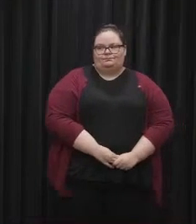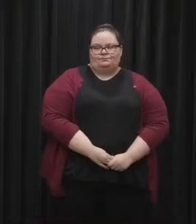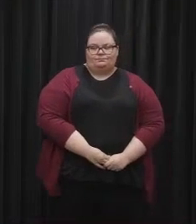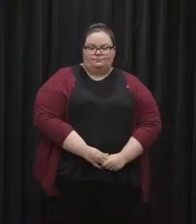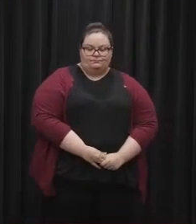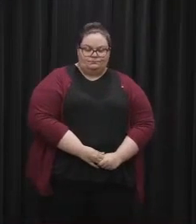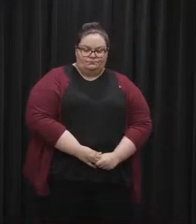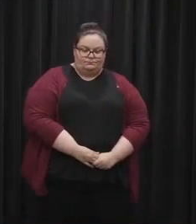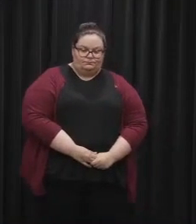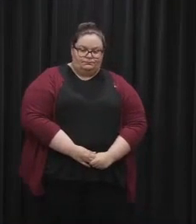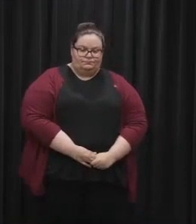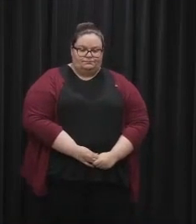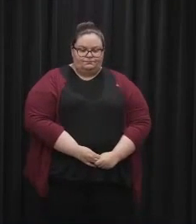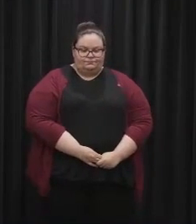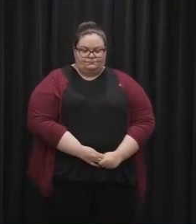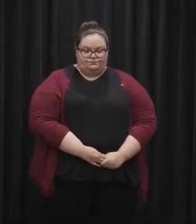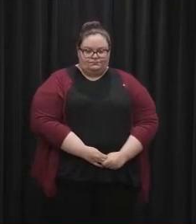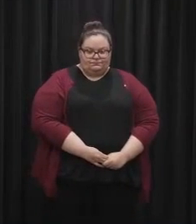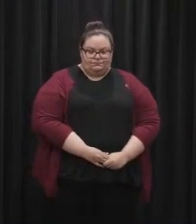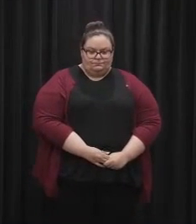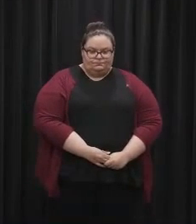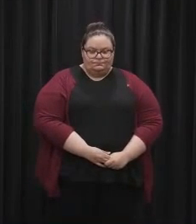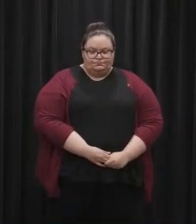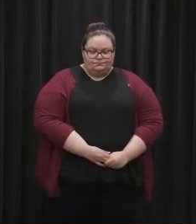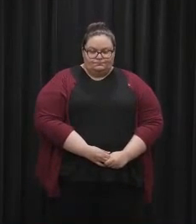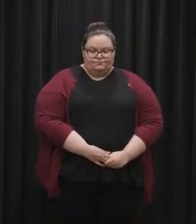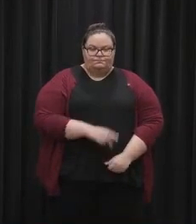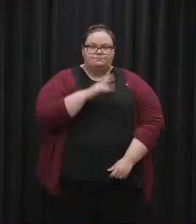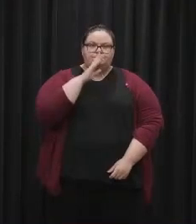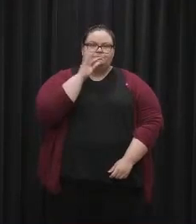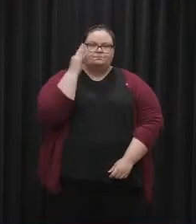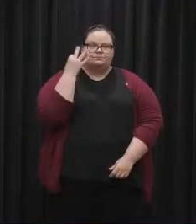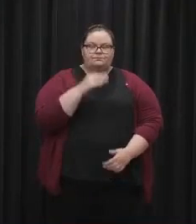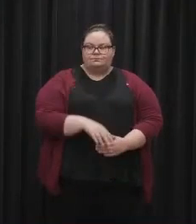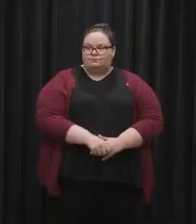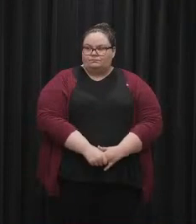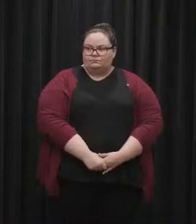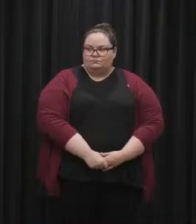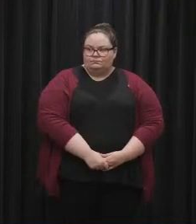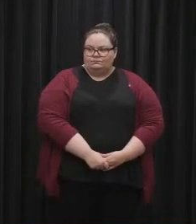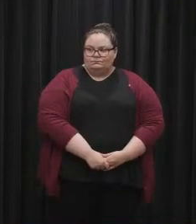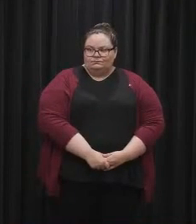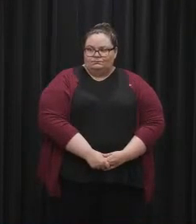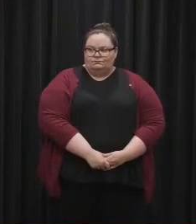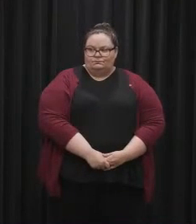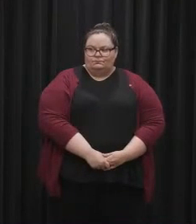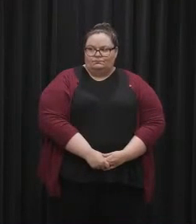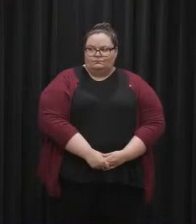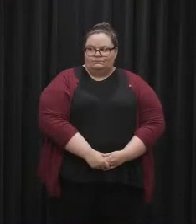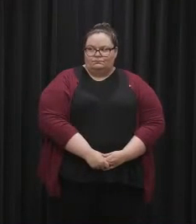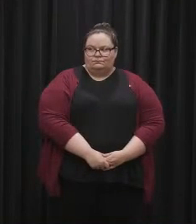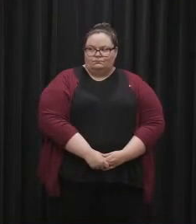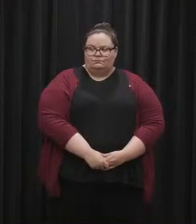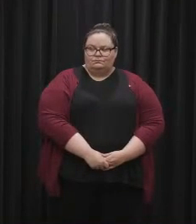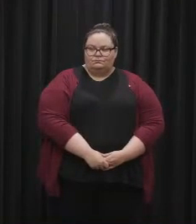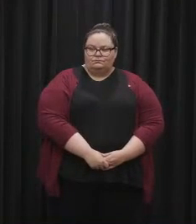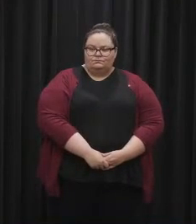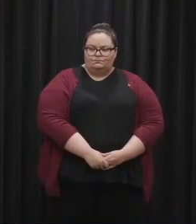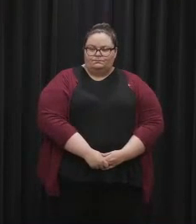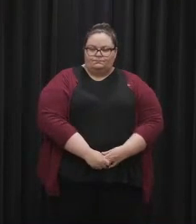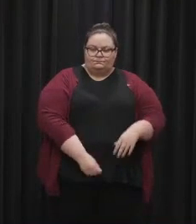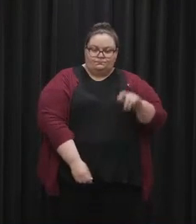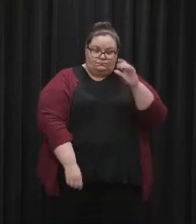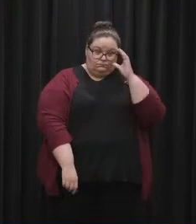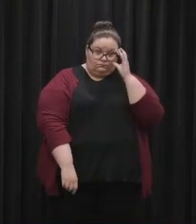Tout le monde a besoin de souvenirs. Everyone needs to remember. Parents and guardians need to